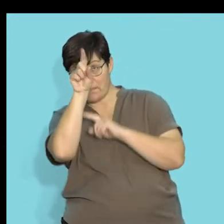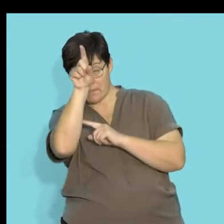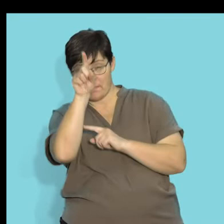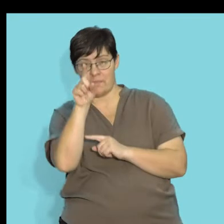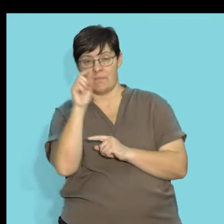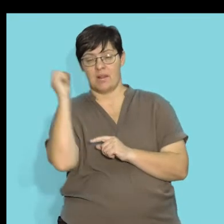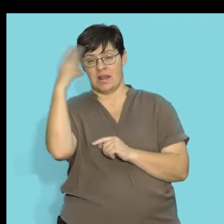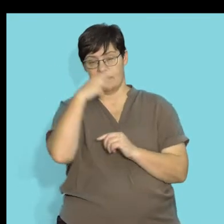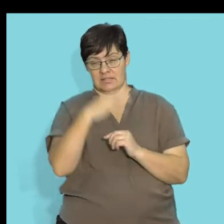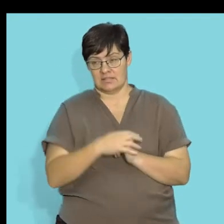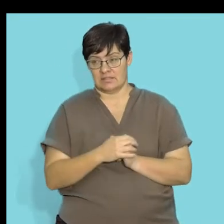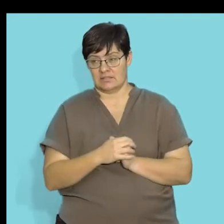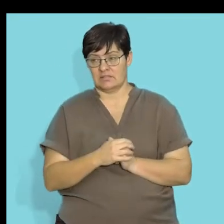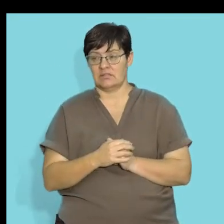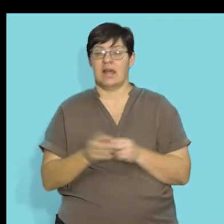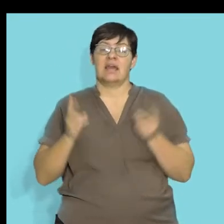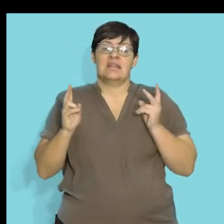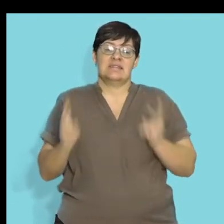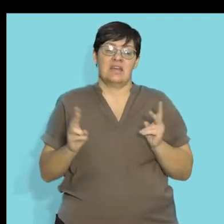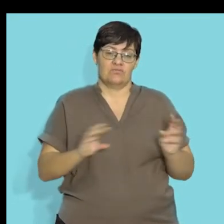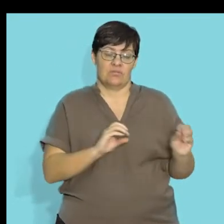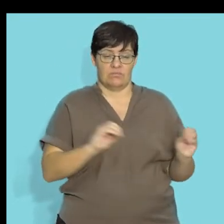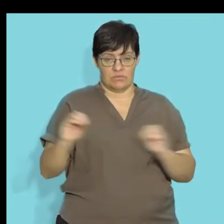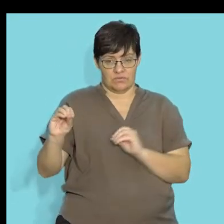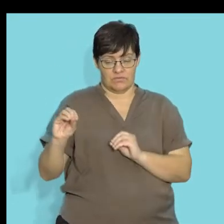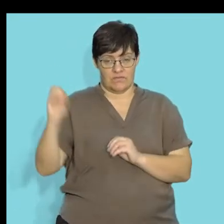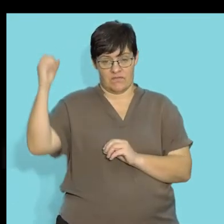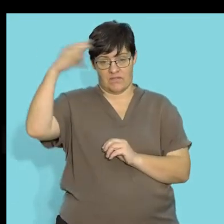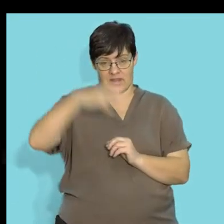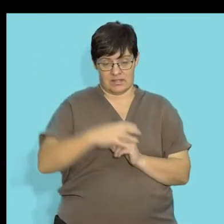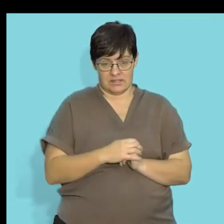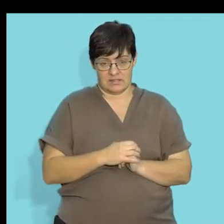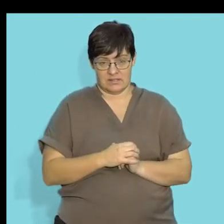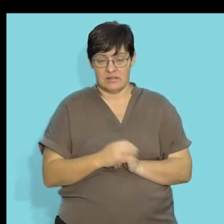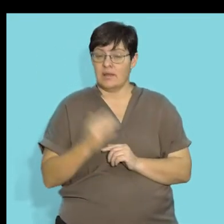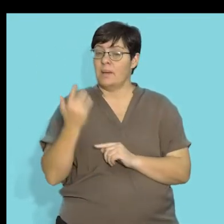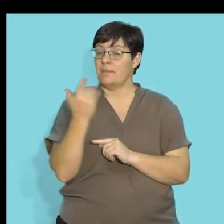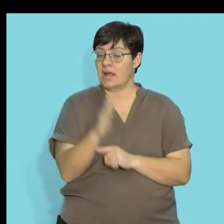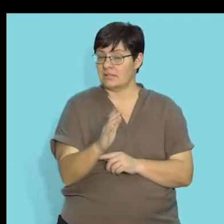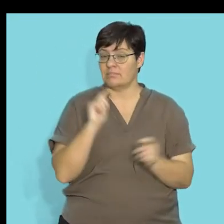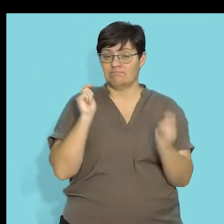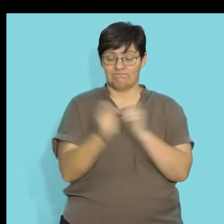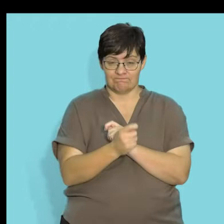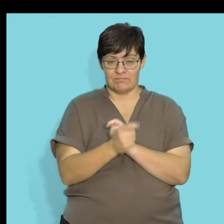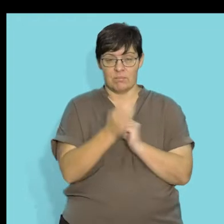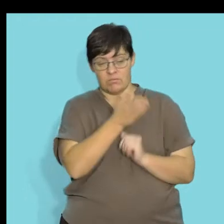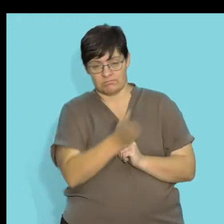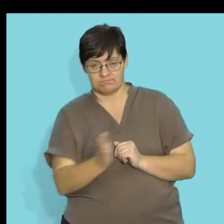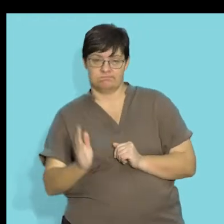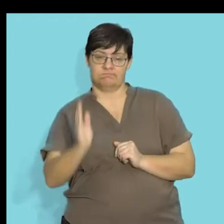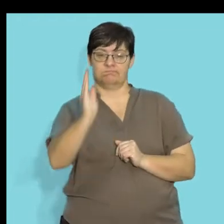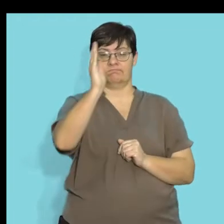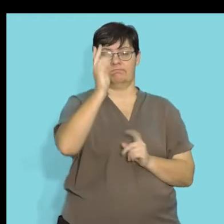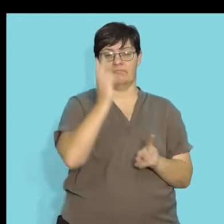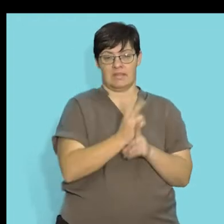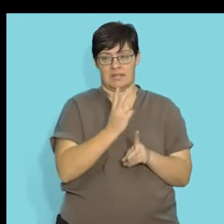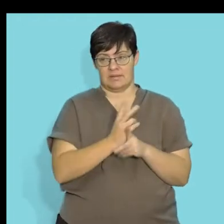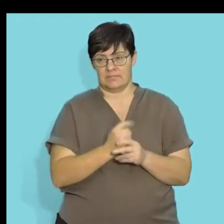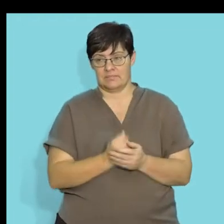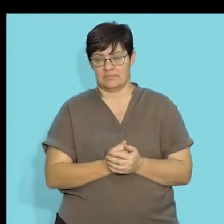And so we see this natural movement towards the light and the plant becoming vertical once